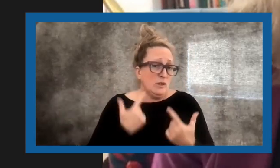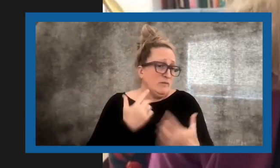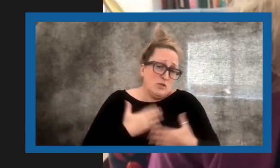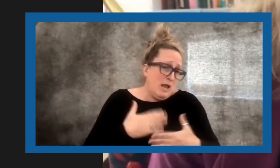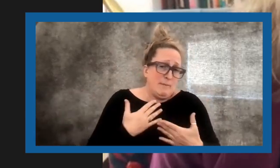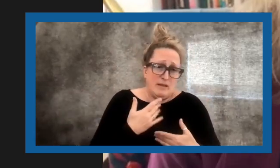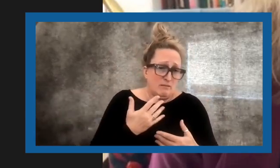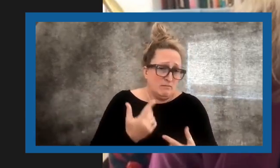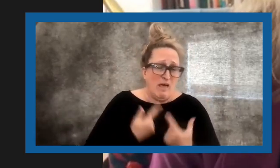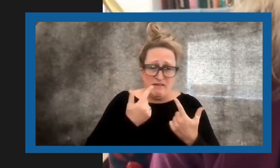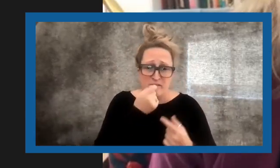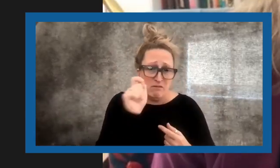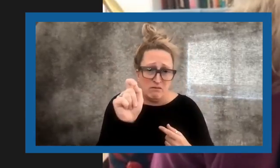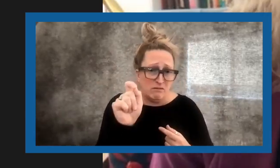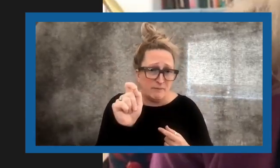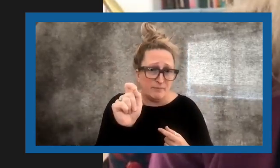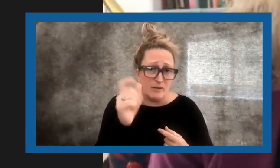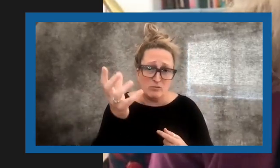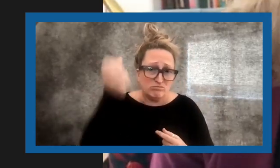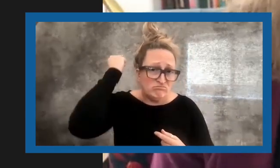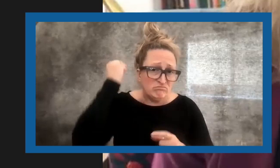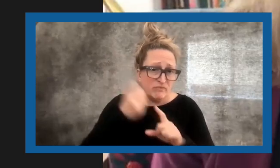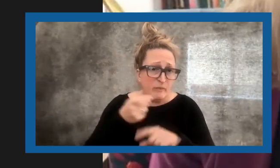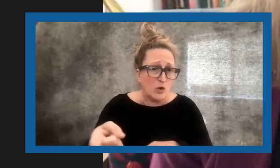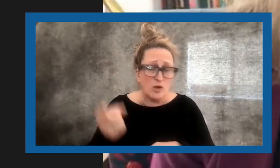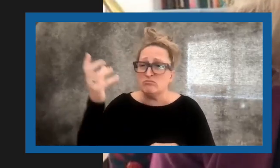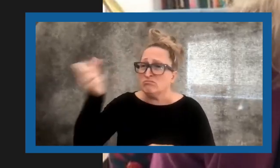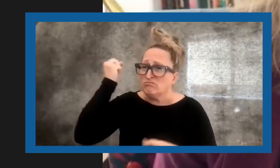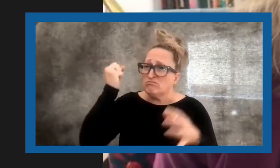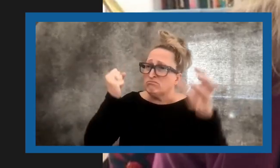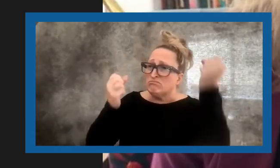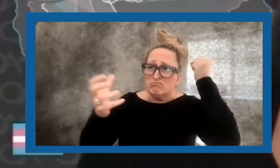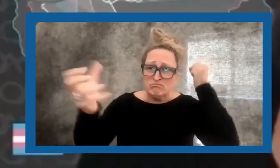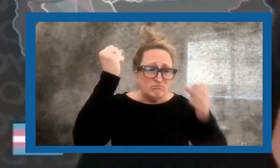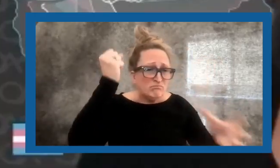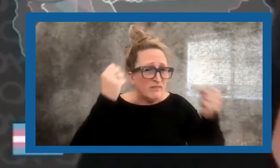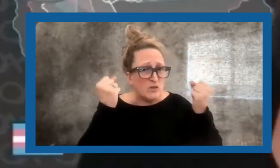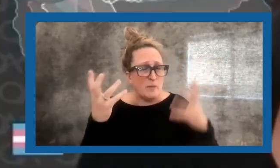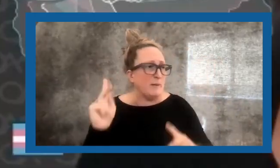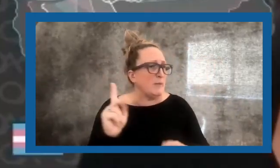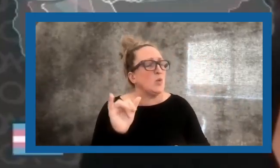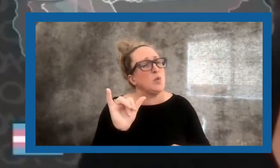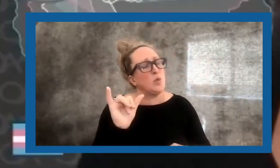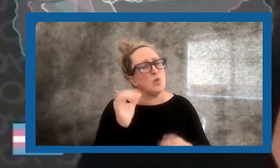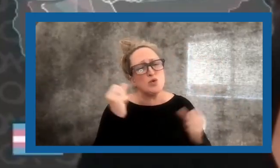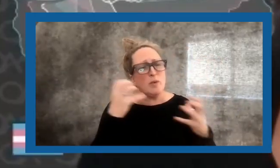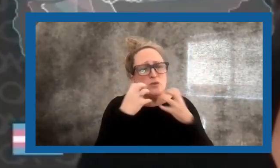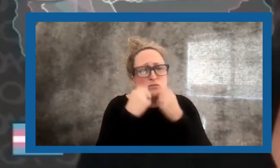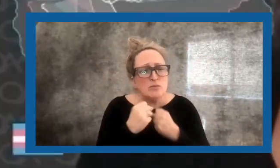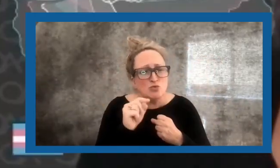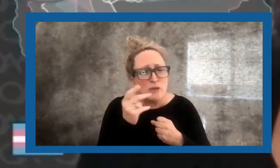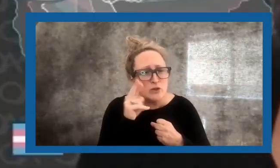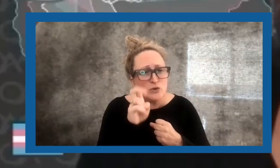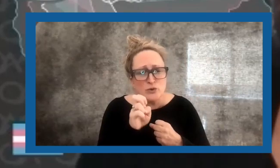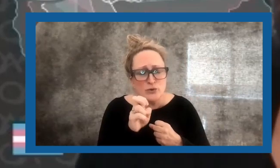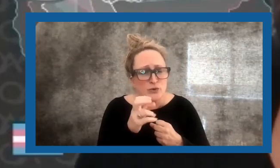happy life. And that was taken from her, and it's been taken from so many others. So much treasure and